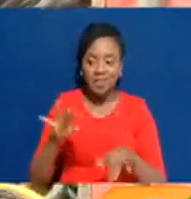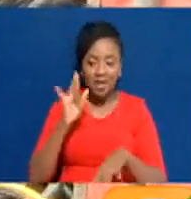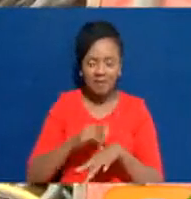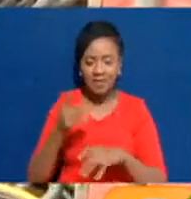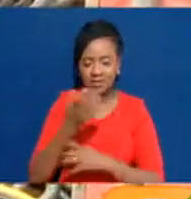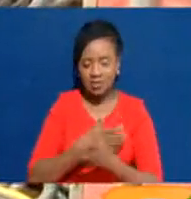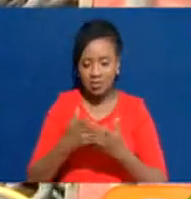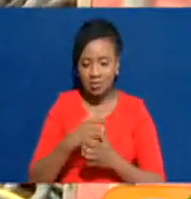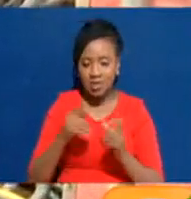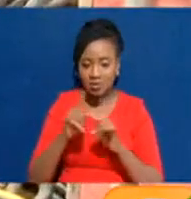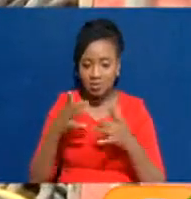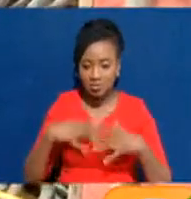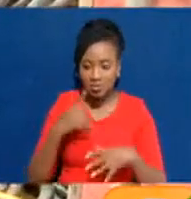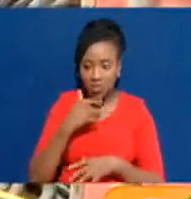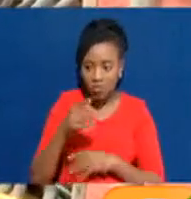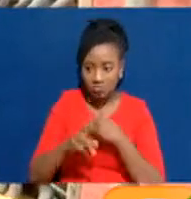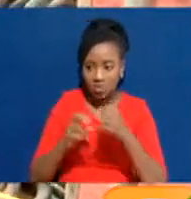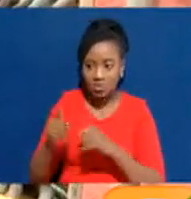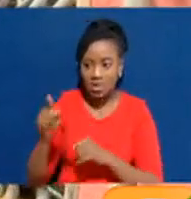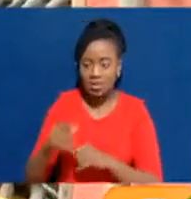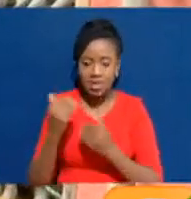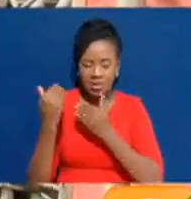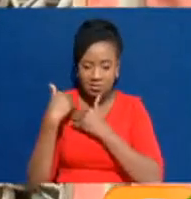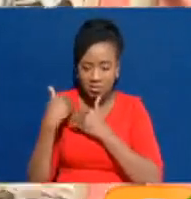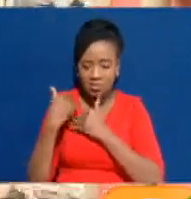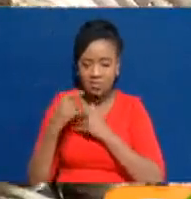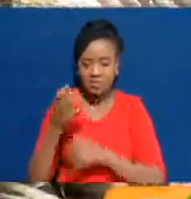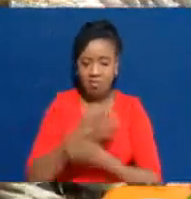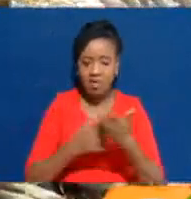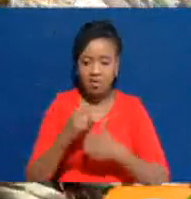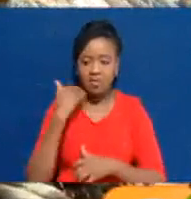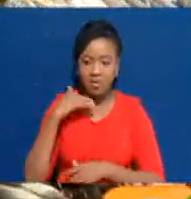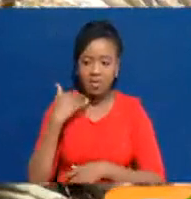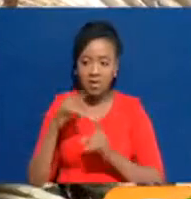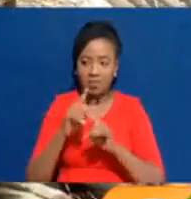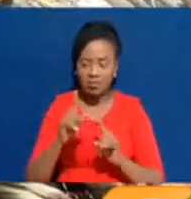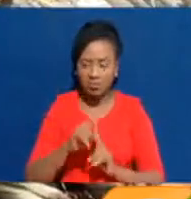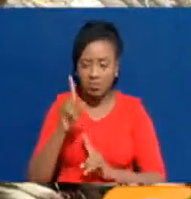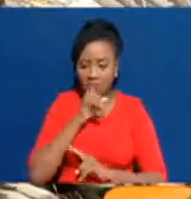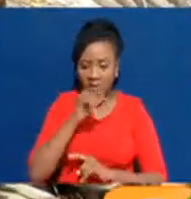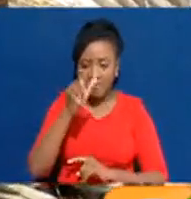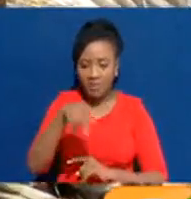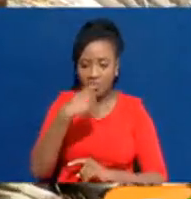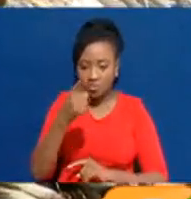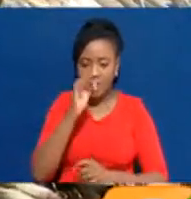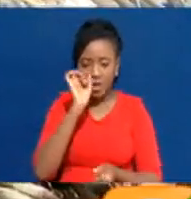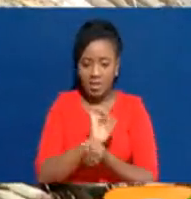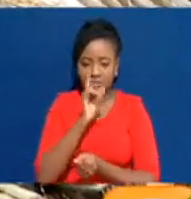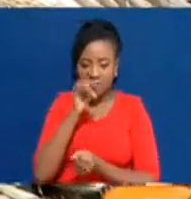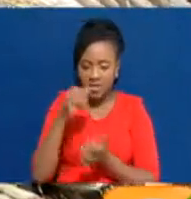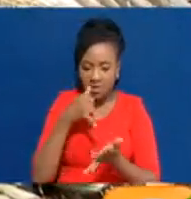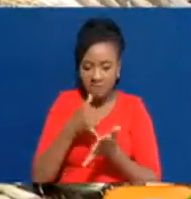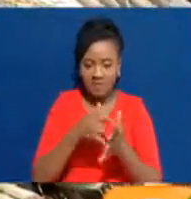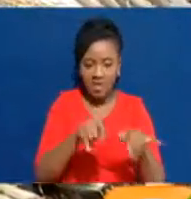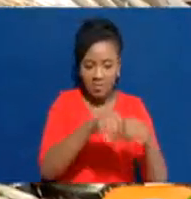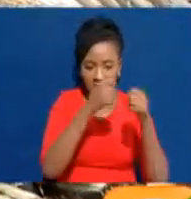that the suspected vandals will be charged with economic crimes. The police say they have arrested one person in connection with the vandalism, with the other